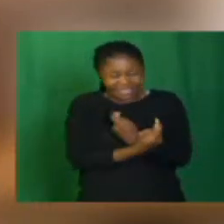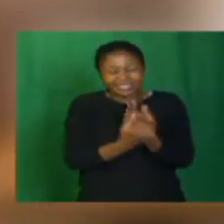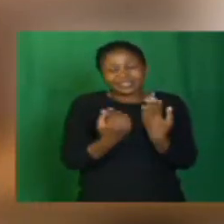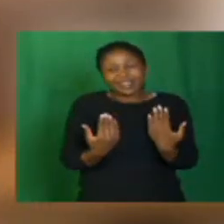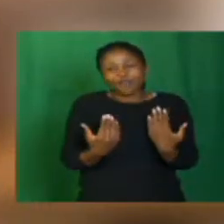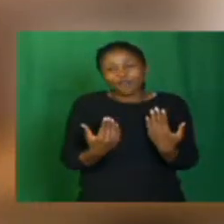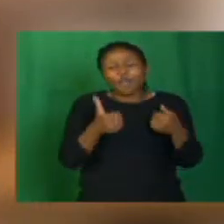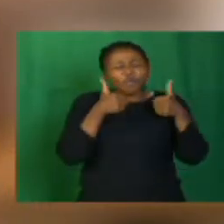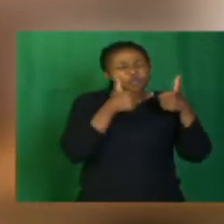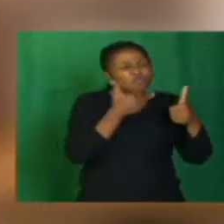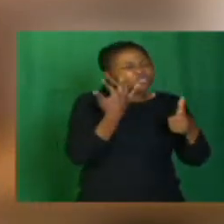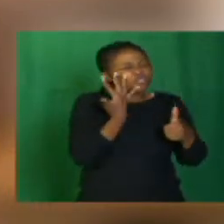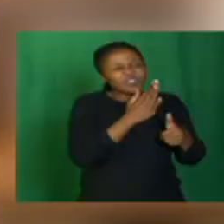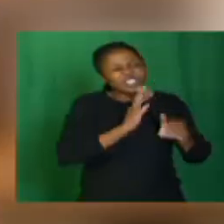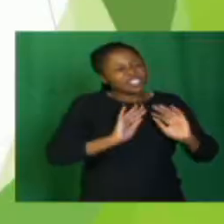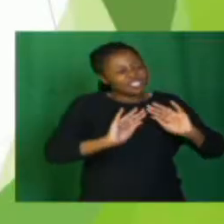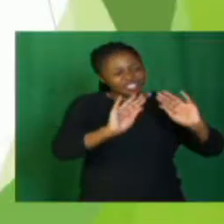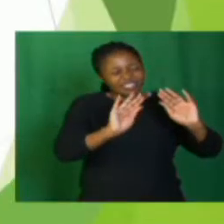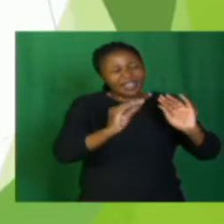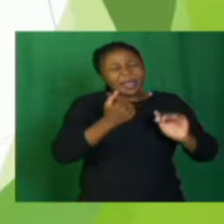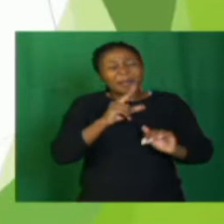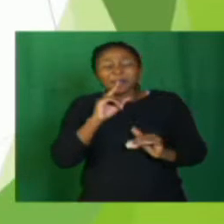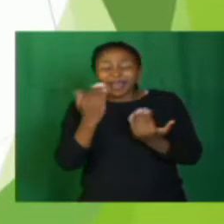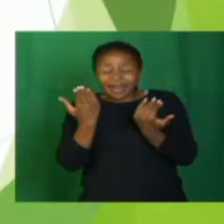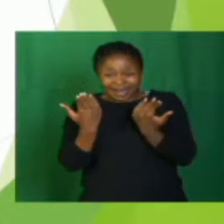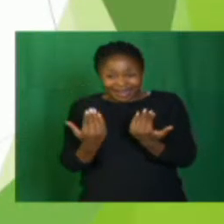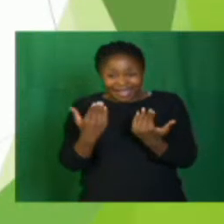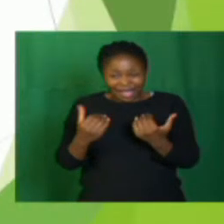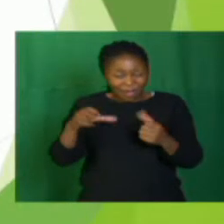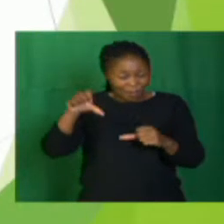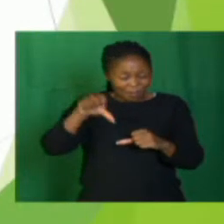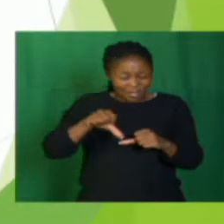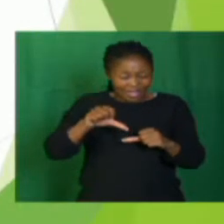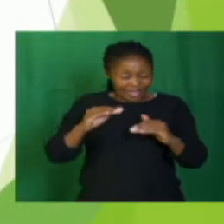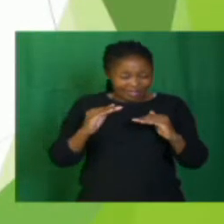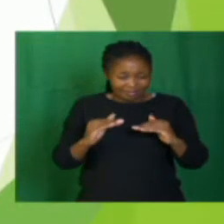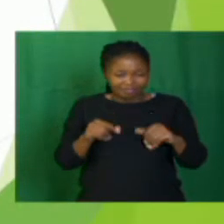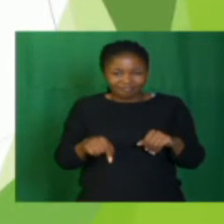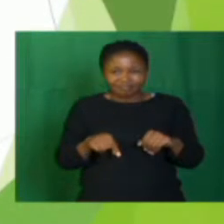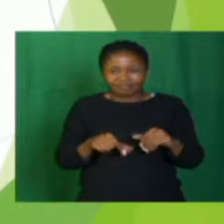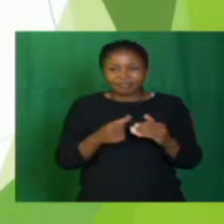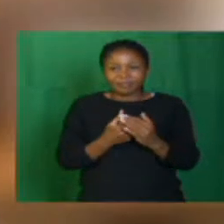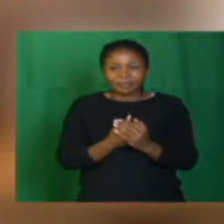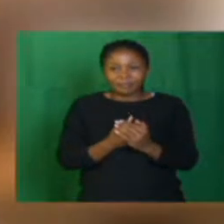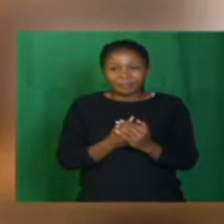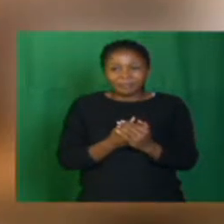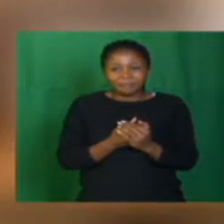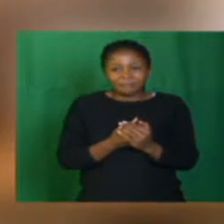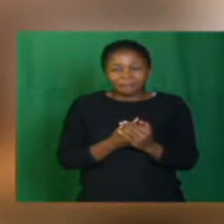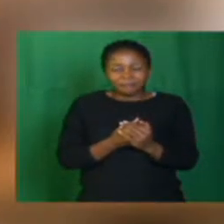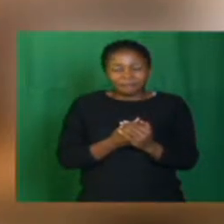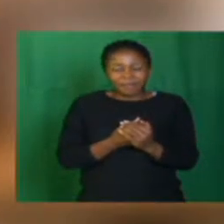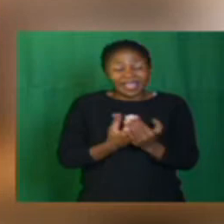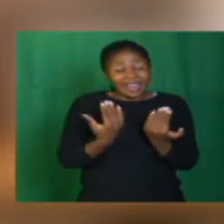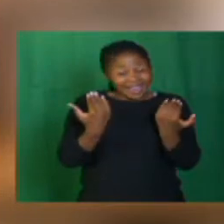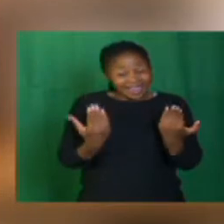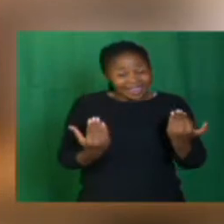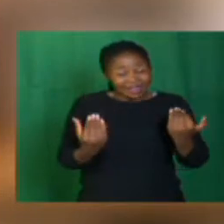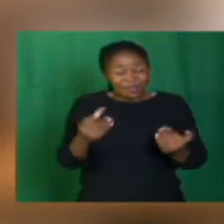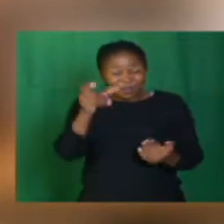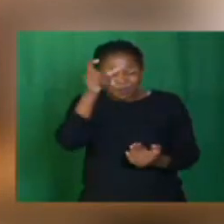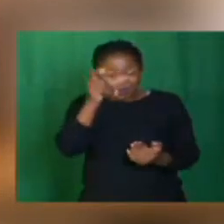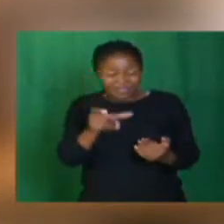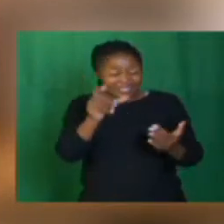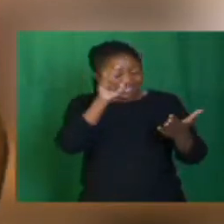statement. Just like in any matter, there are 2 sides of the coin. Your teacher, a reader will